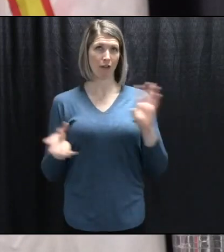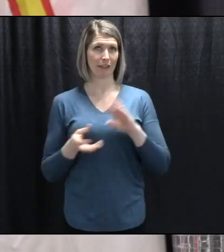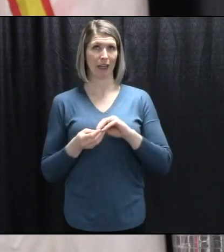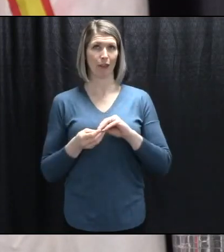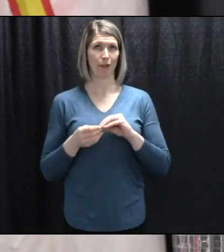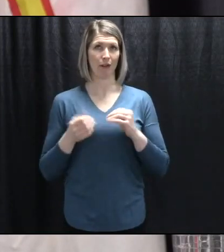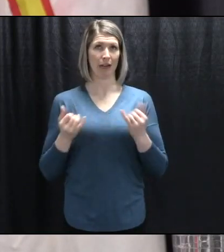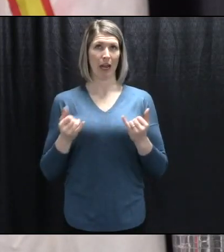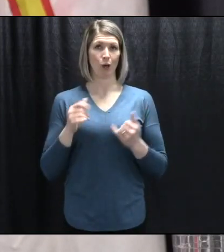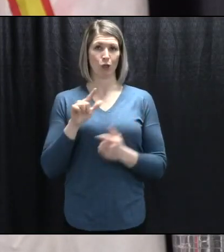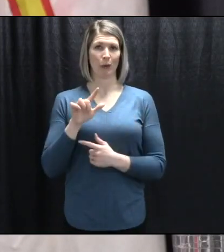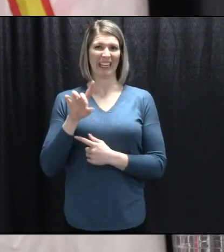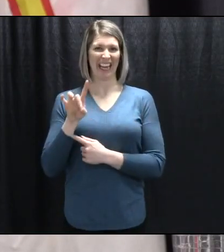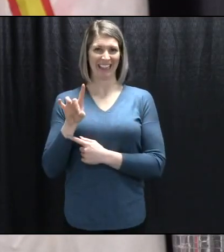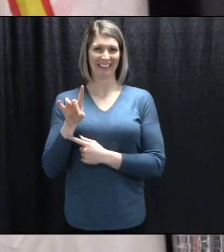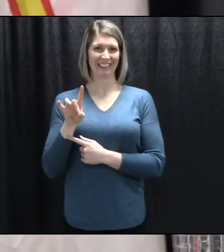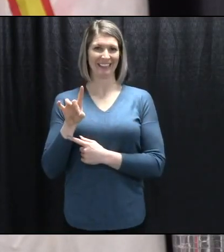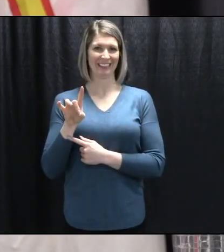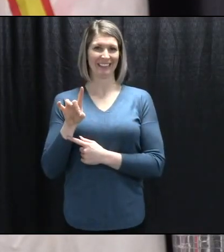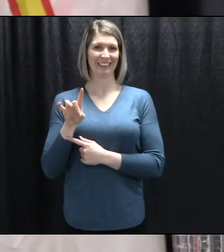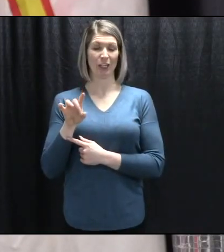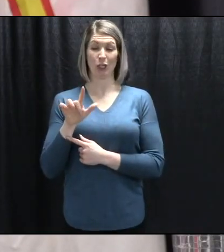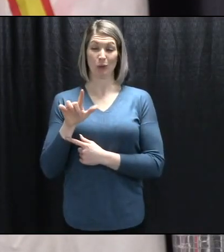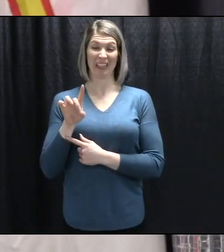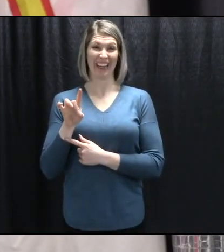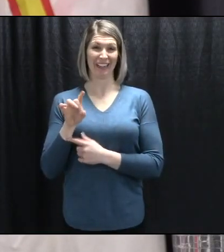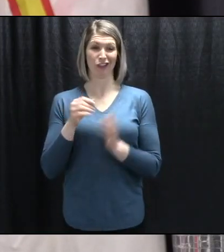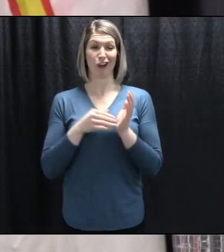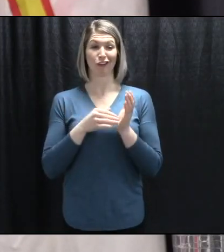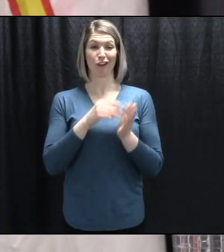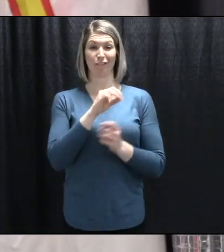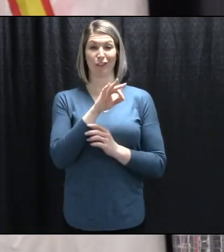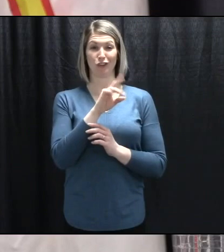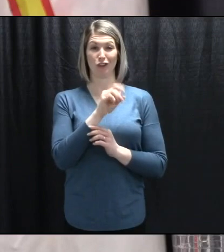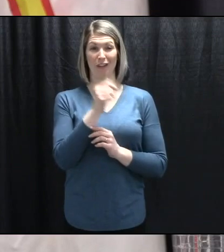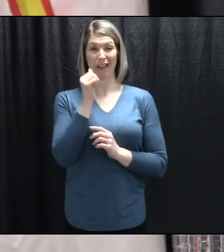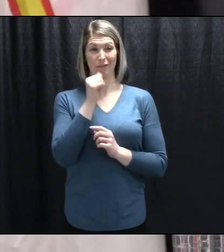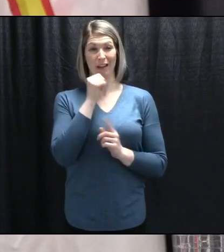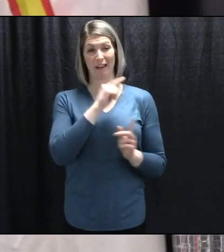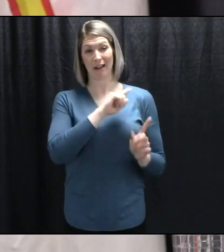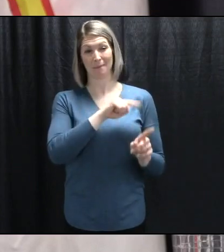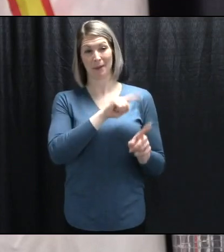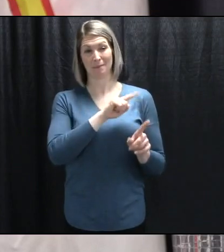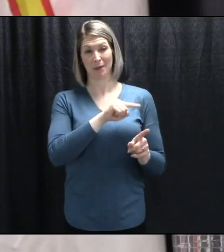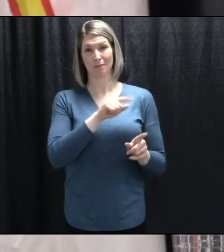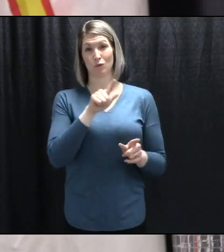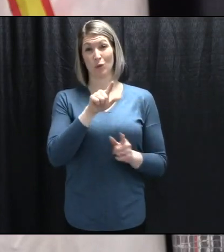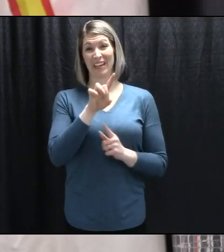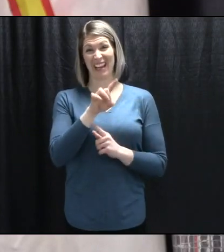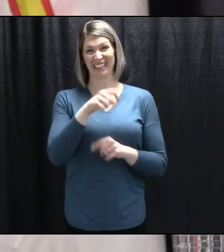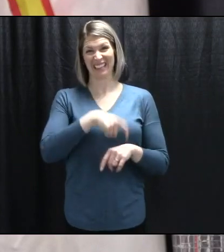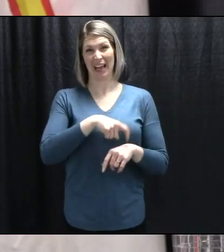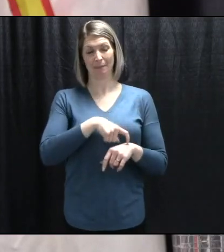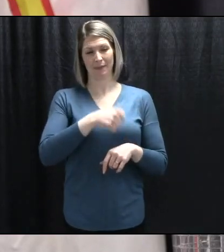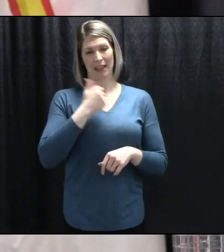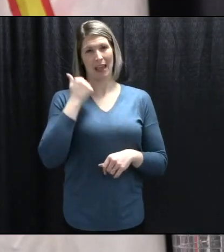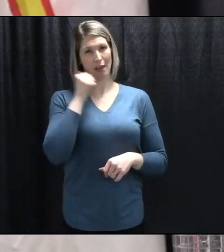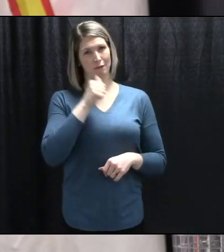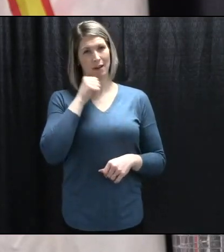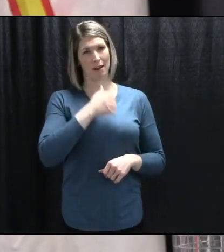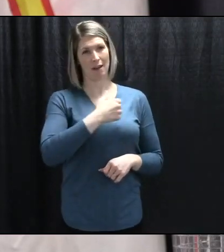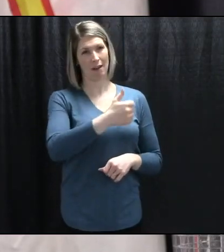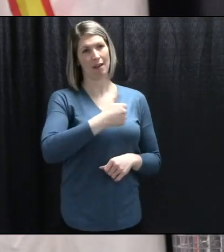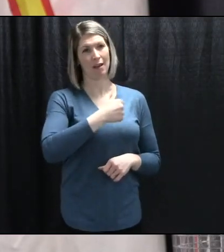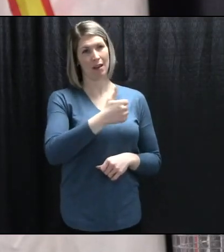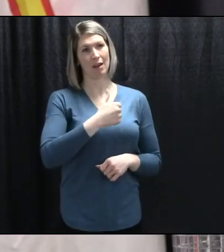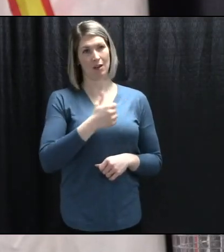Fitzgerald. 28. 28 for Dr. Fitzgerald. So you can see, so for us right now, it's about making sure that we're publicly available